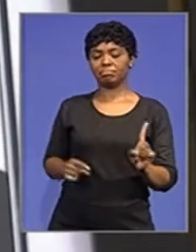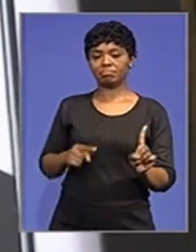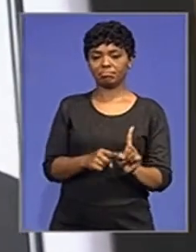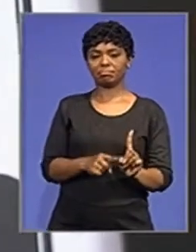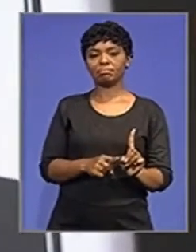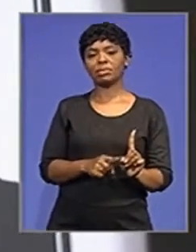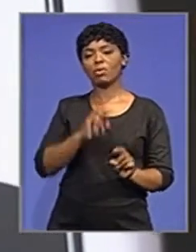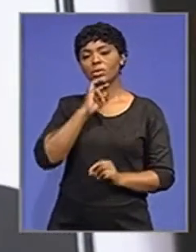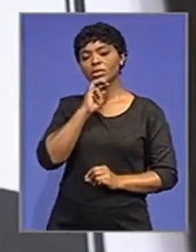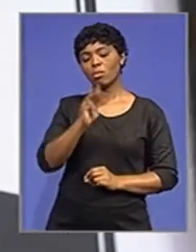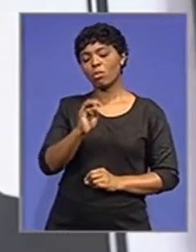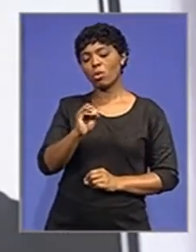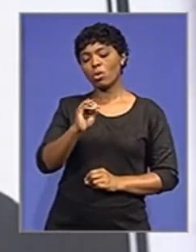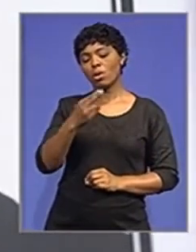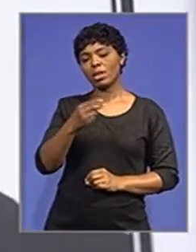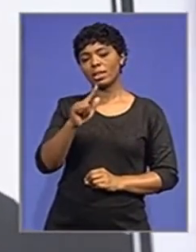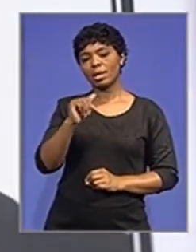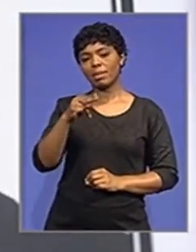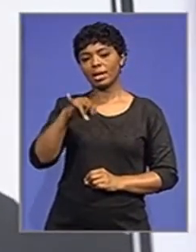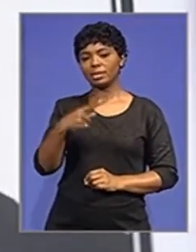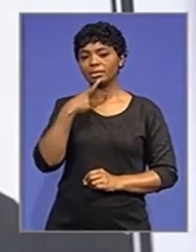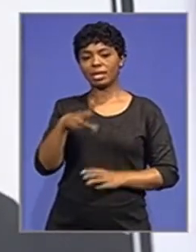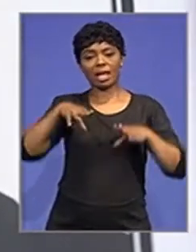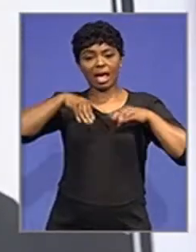Kgosi Motlhabane a re ga amogele go